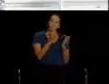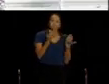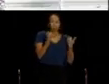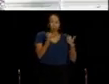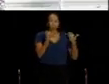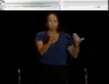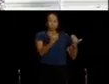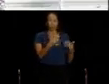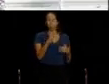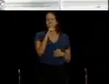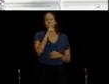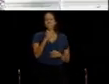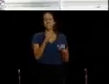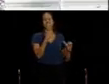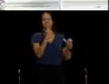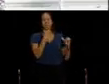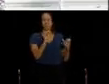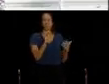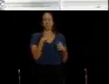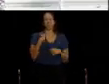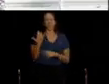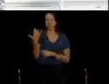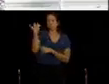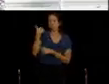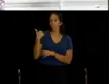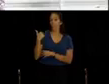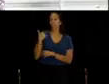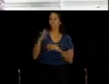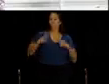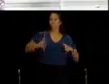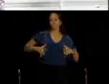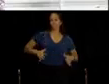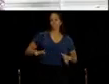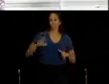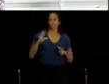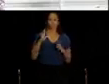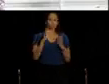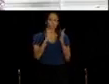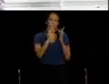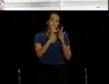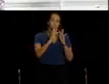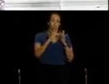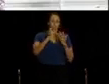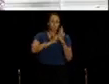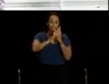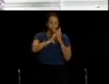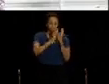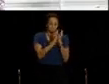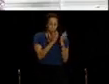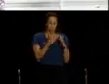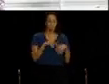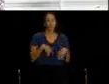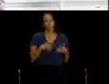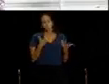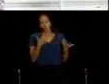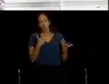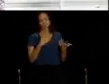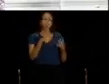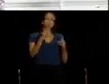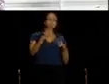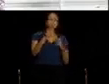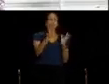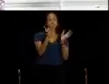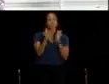at the time, it was a fashion digital magazine. So I was tasked with talking to celebrities about their TV